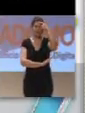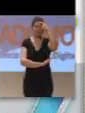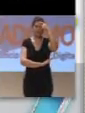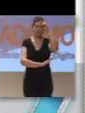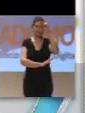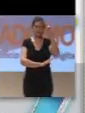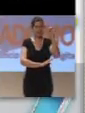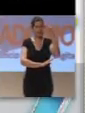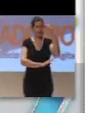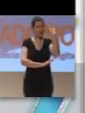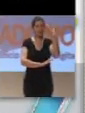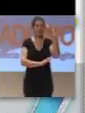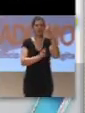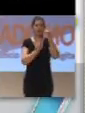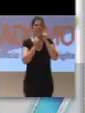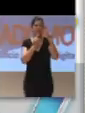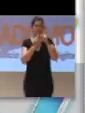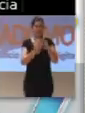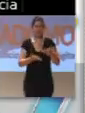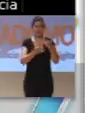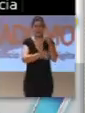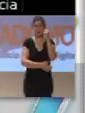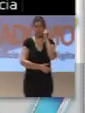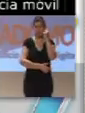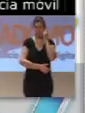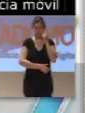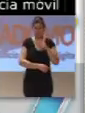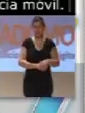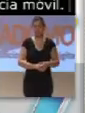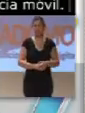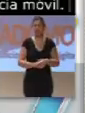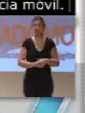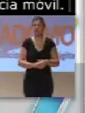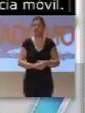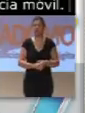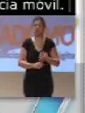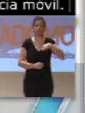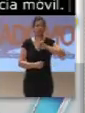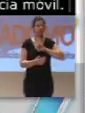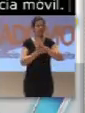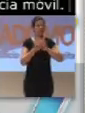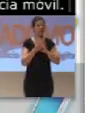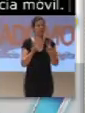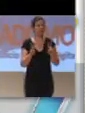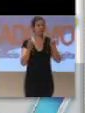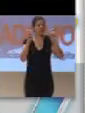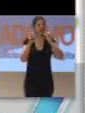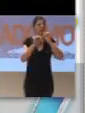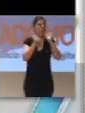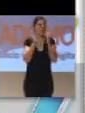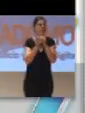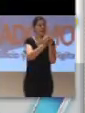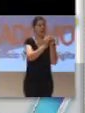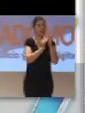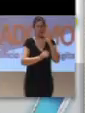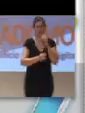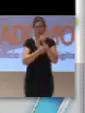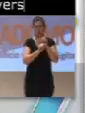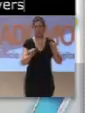that's when, as well as outside home, and that's when the telecare concept, or the mobile telecare